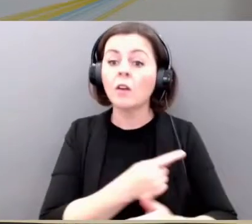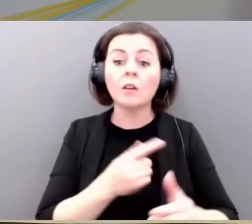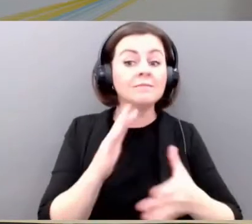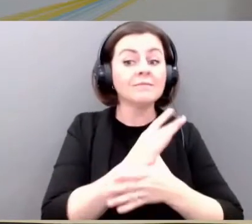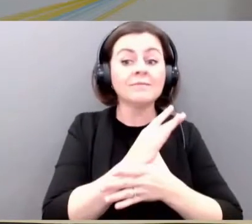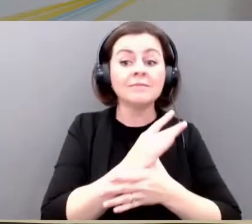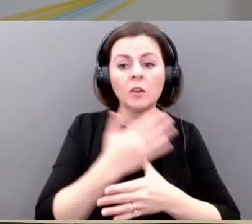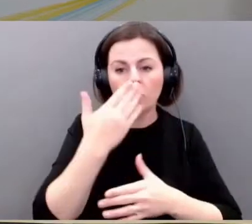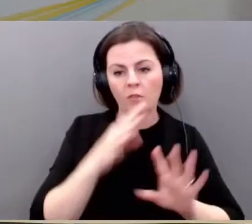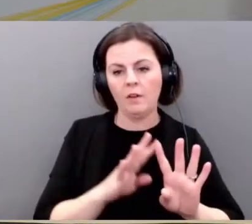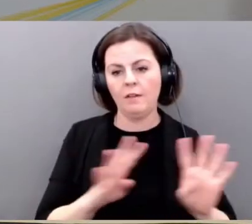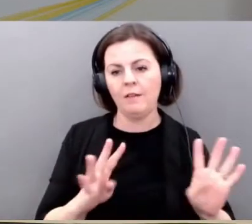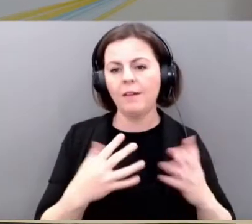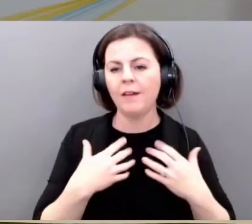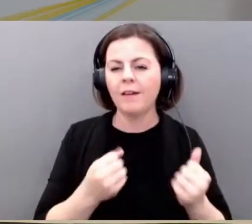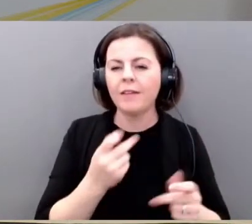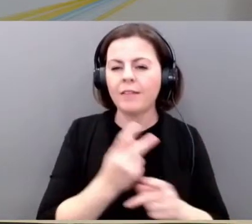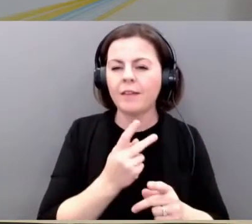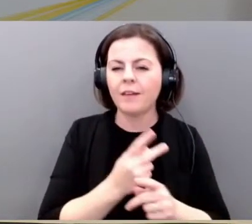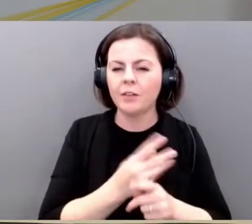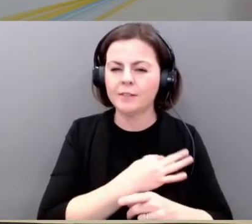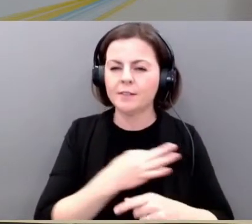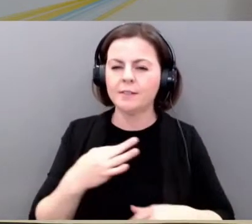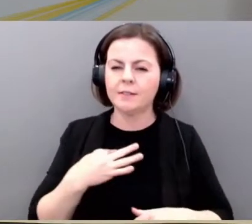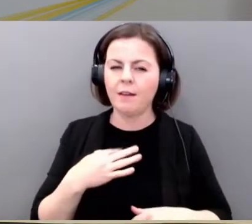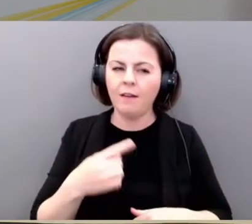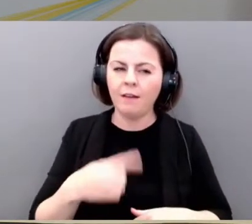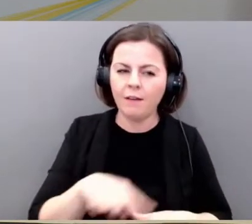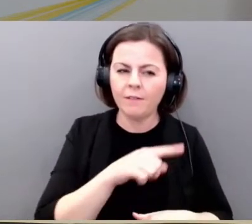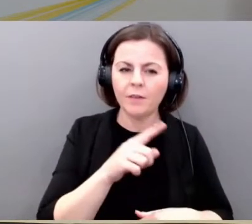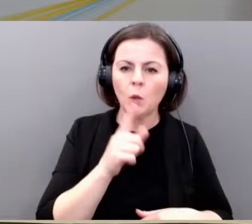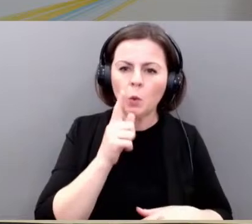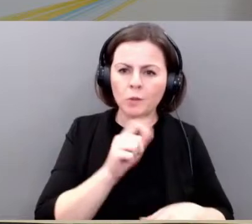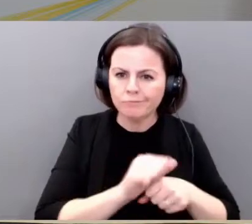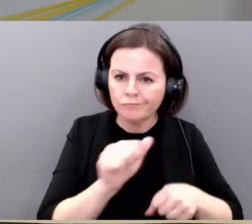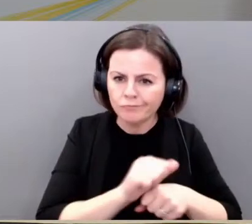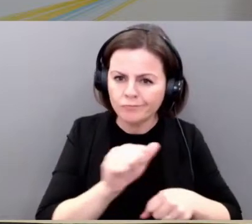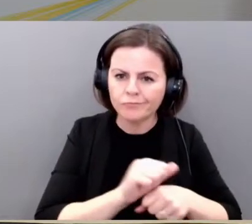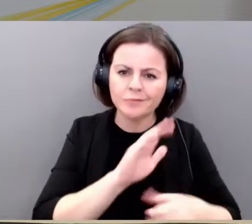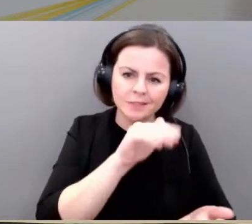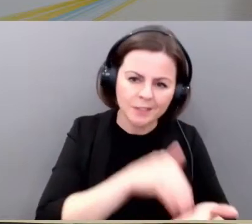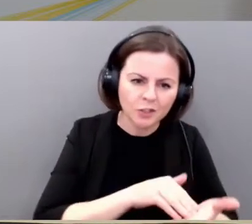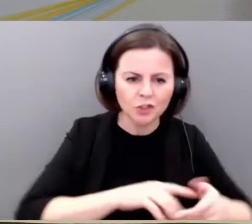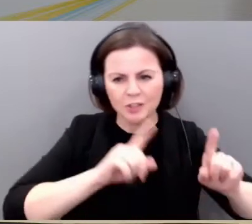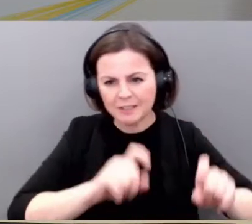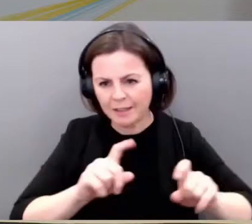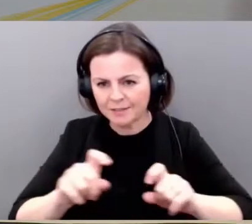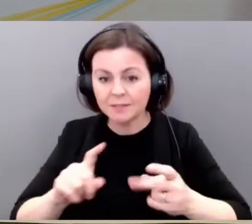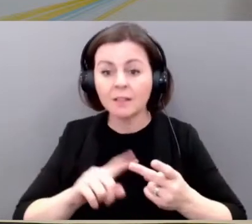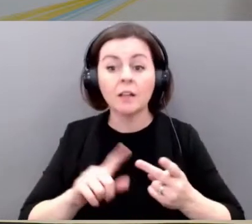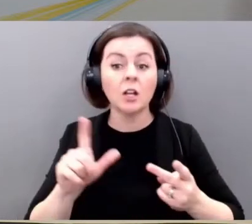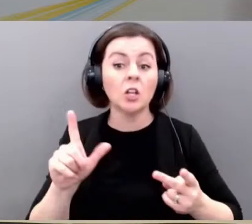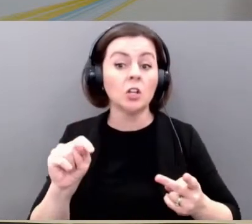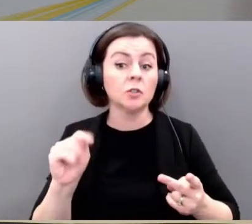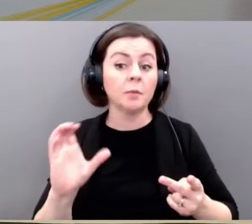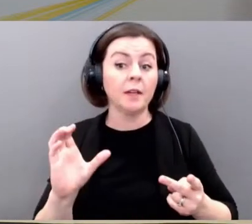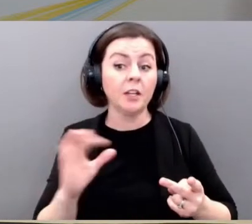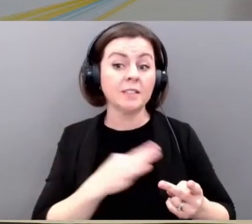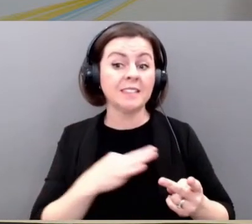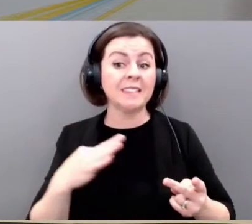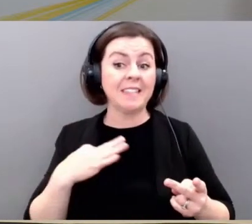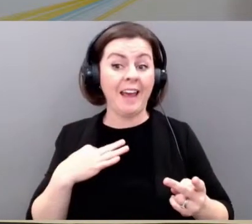workers who are involved in the COVID-19 response and long-term care staff who have direct patient